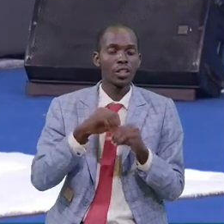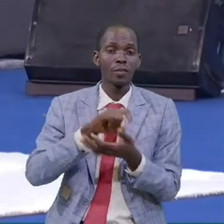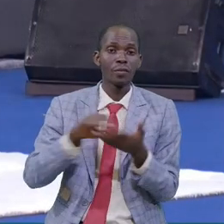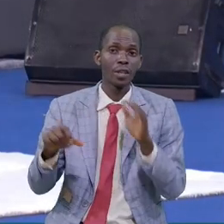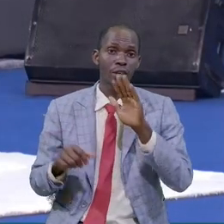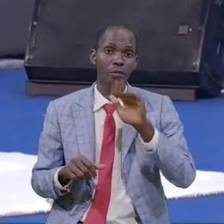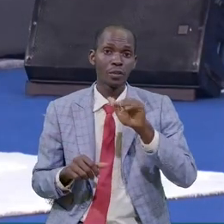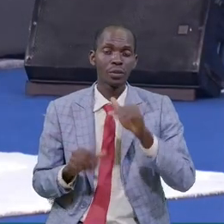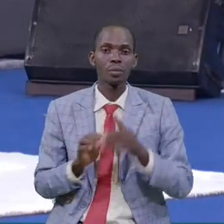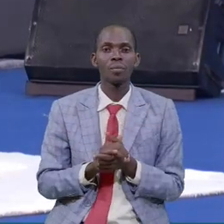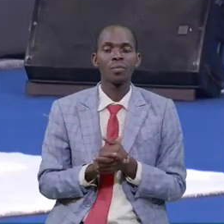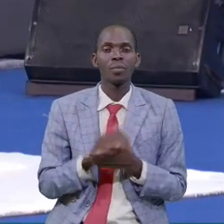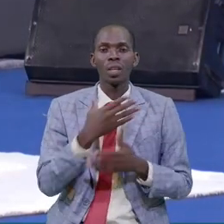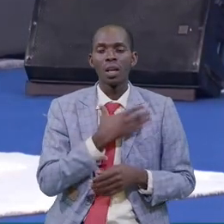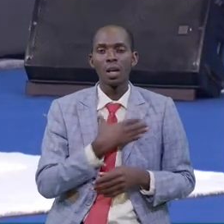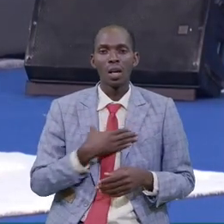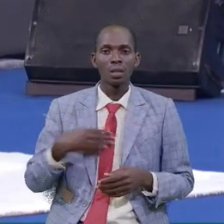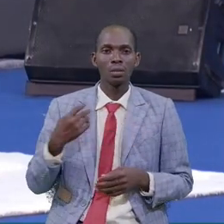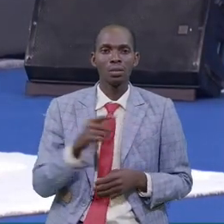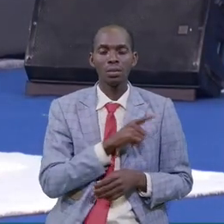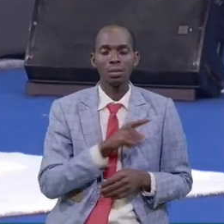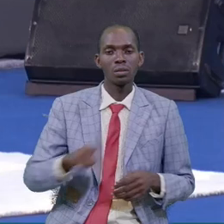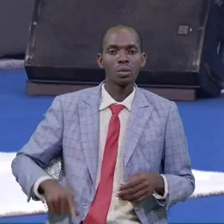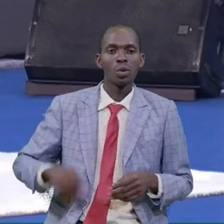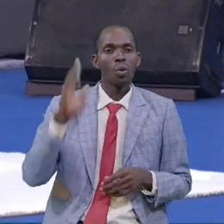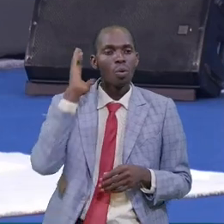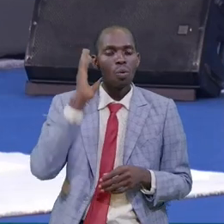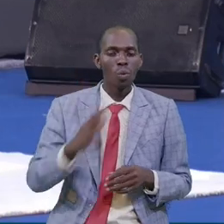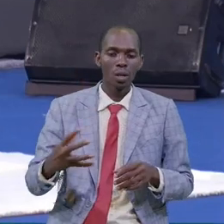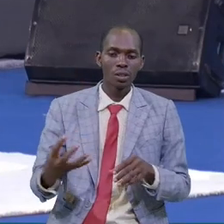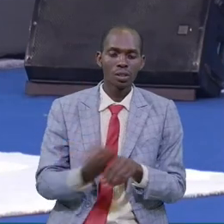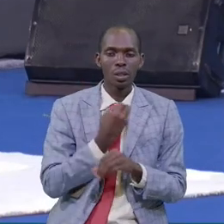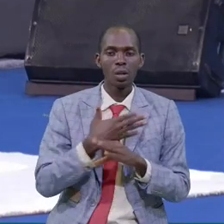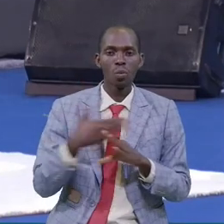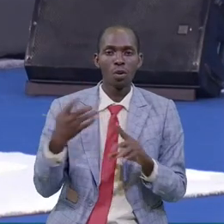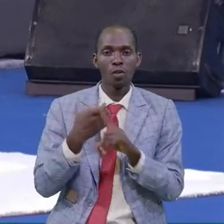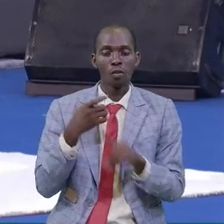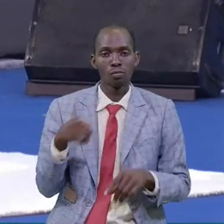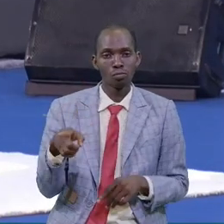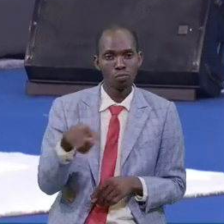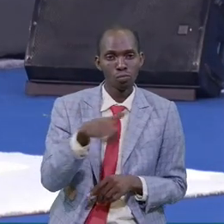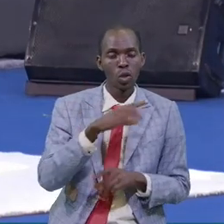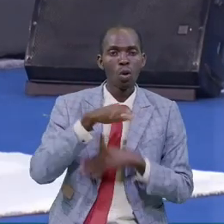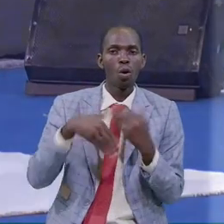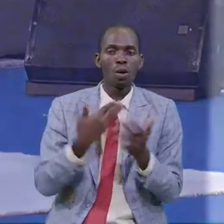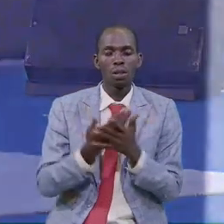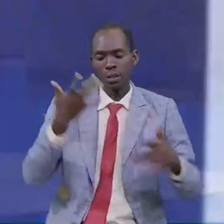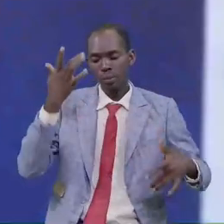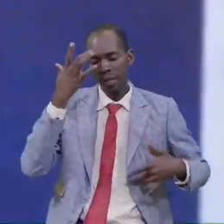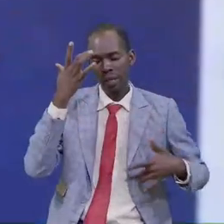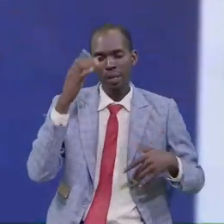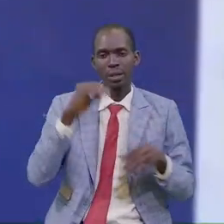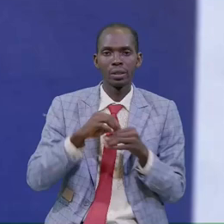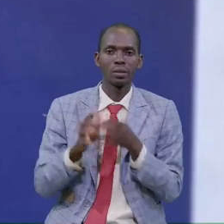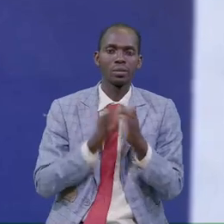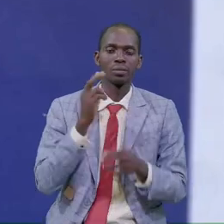the Lord will take away from thee all sickness. L'Éternel éloignera